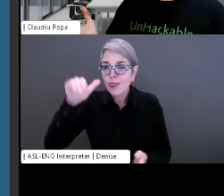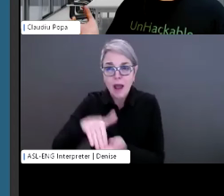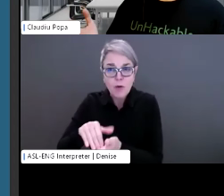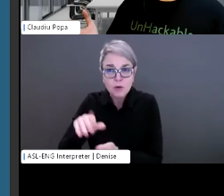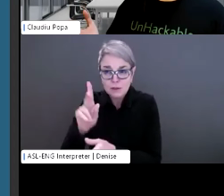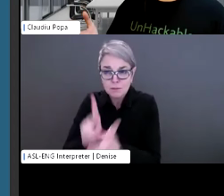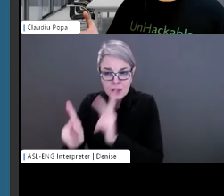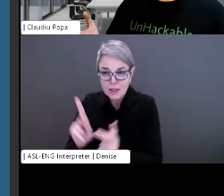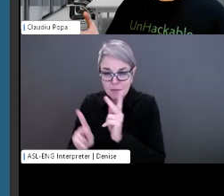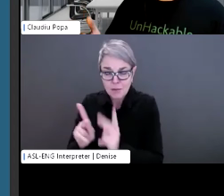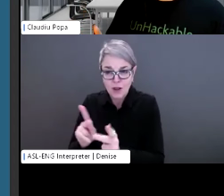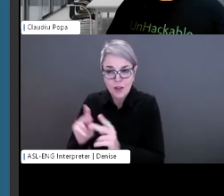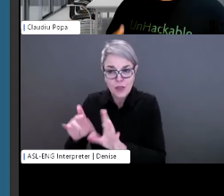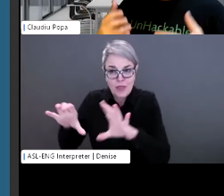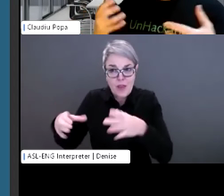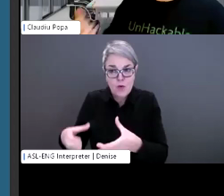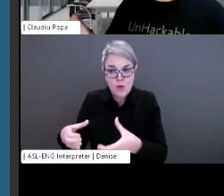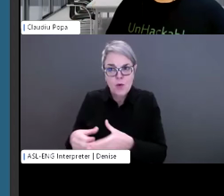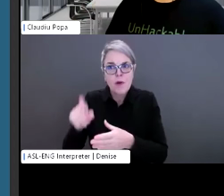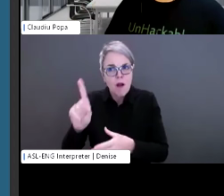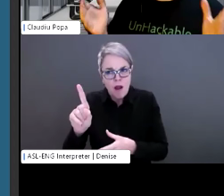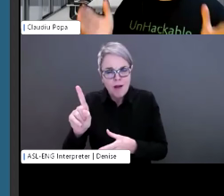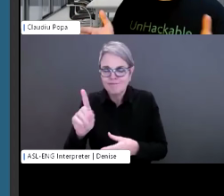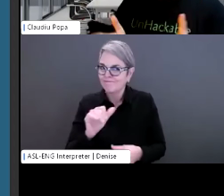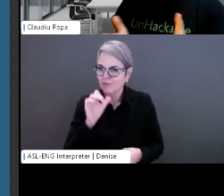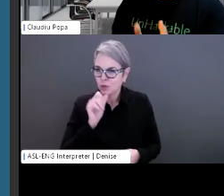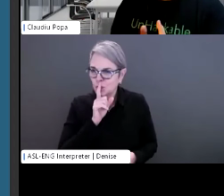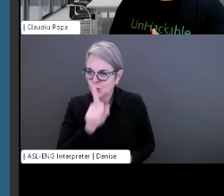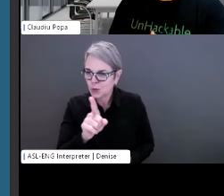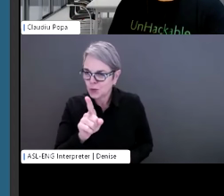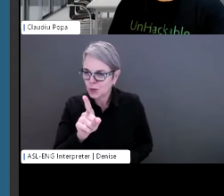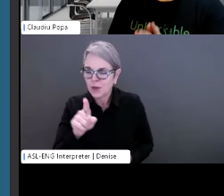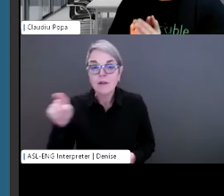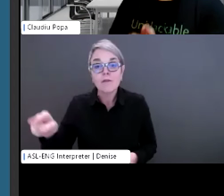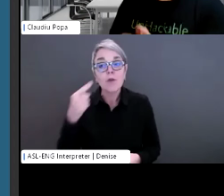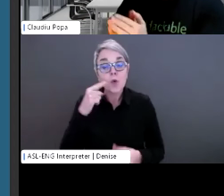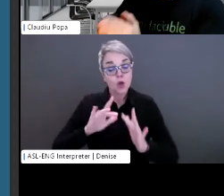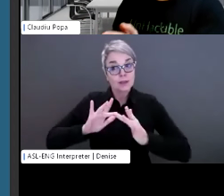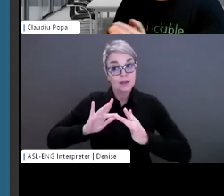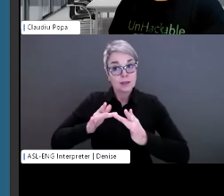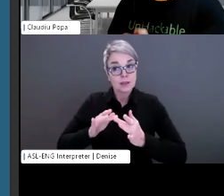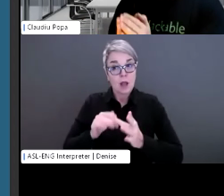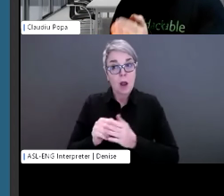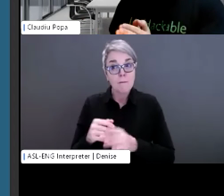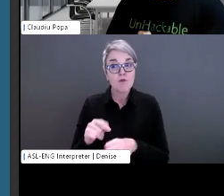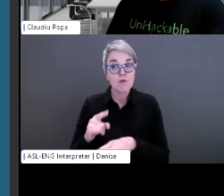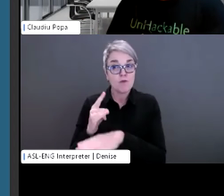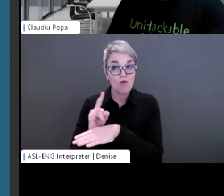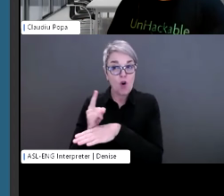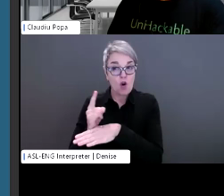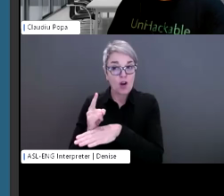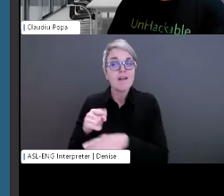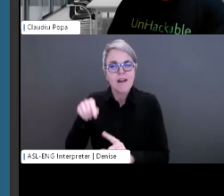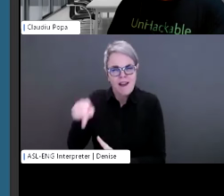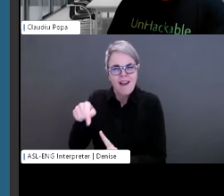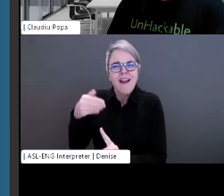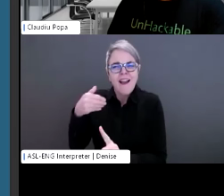of cyber fraud, and we limited the way that we've been teaching